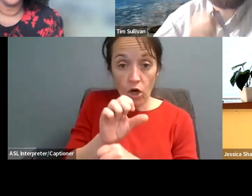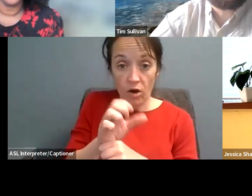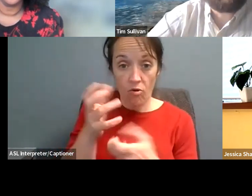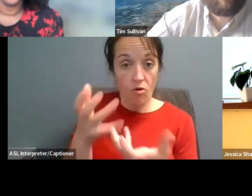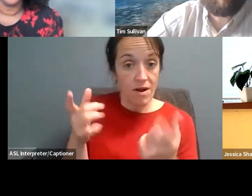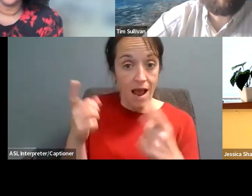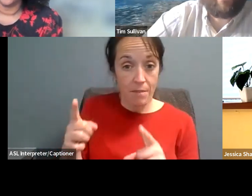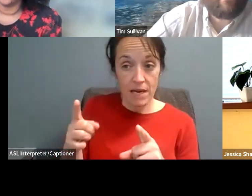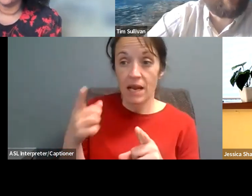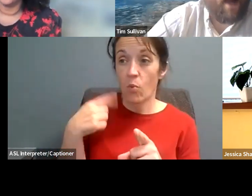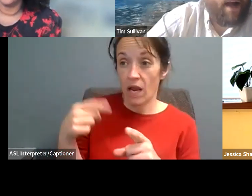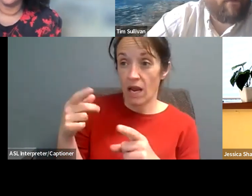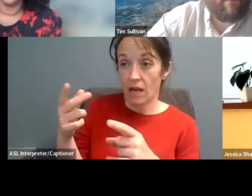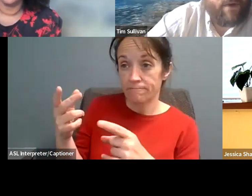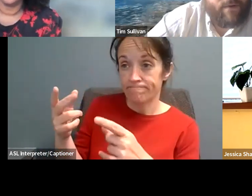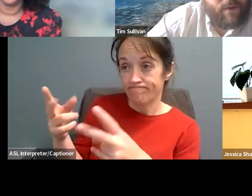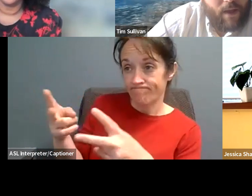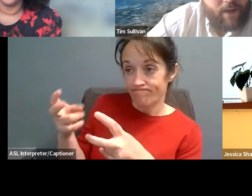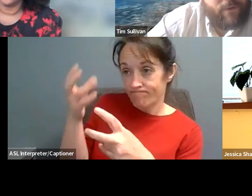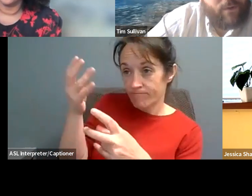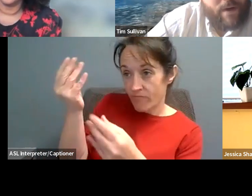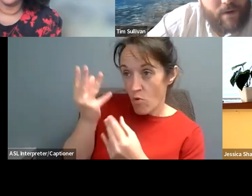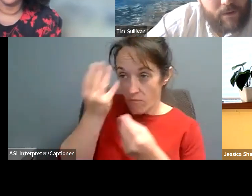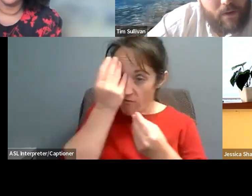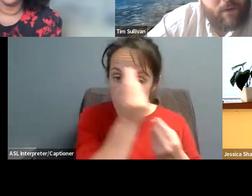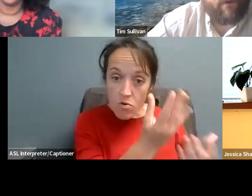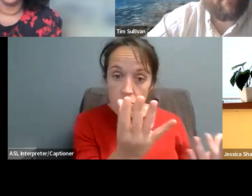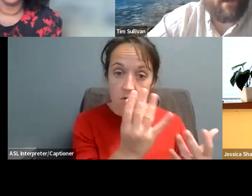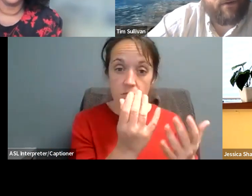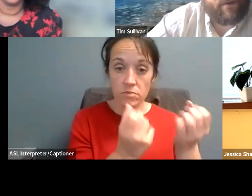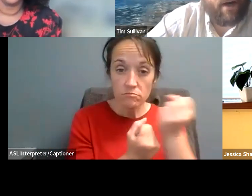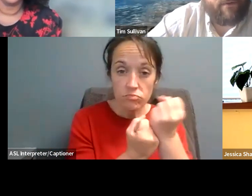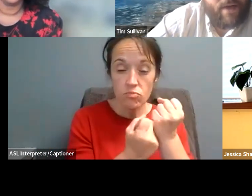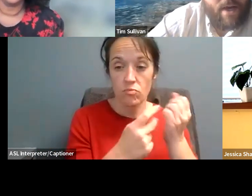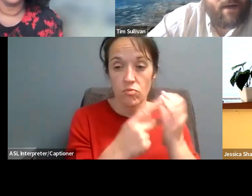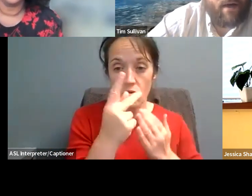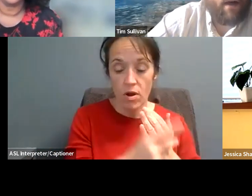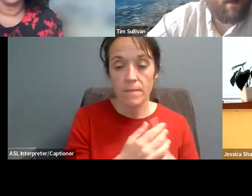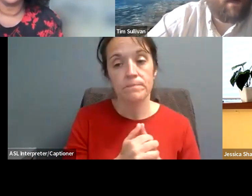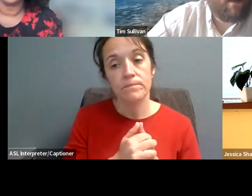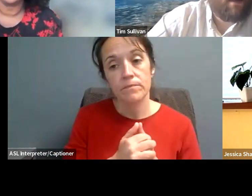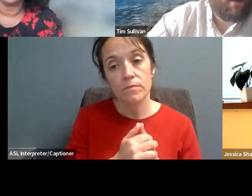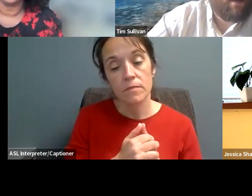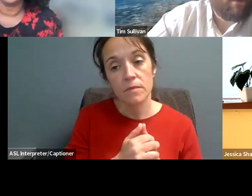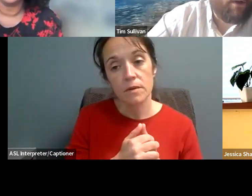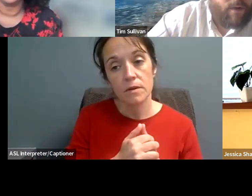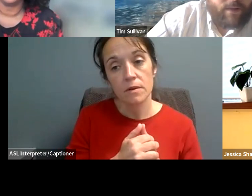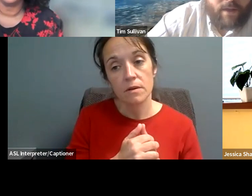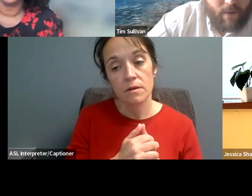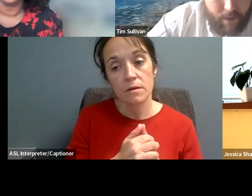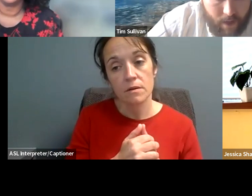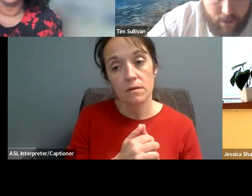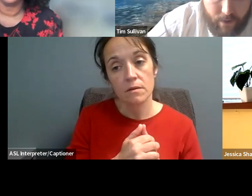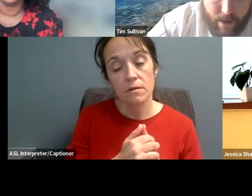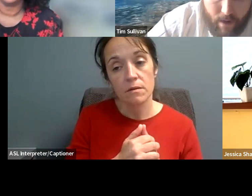From the plans that I have reviewed the last few years and from the others that I've seen,